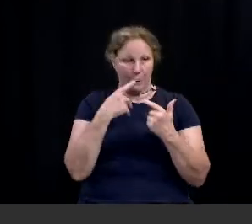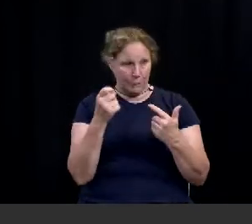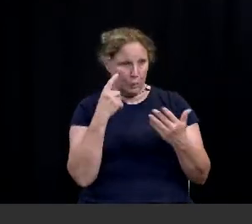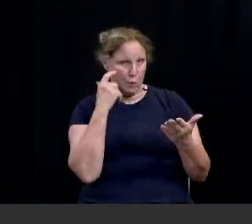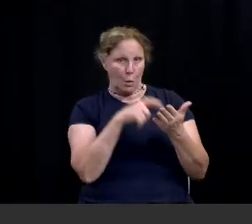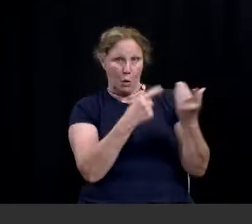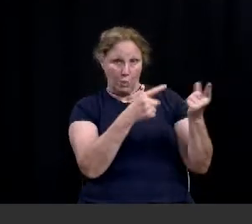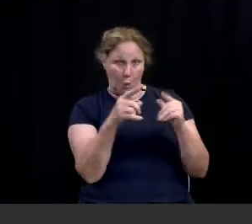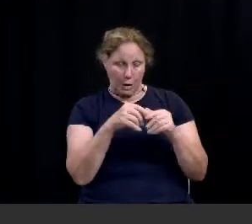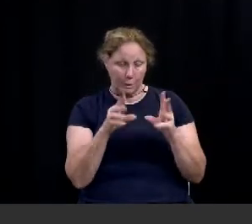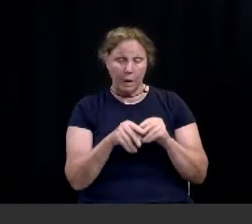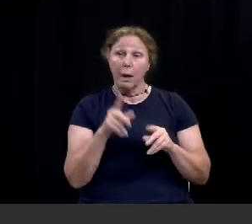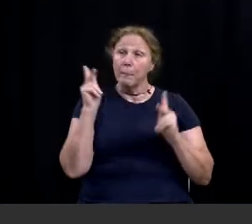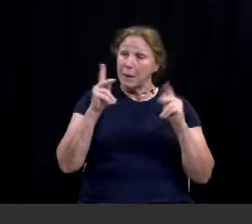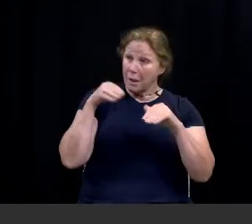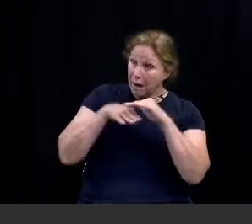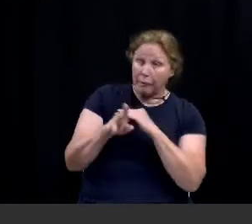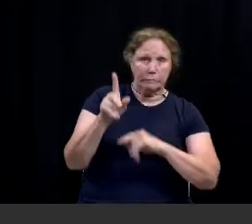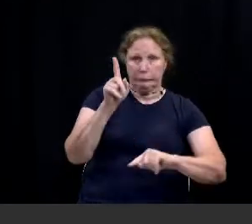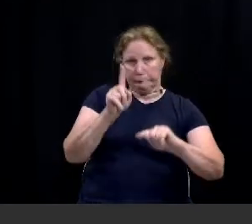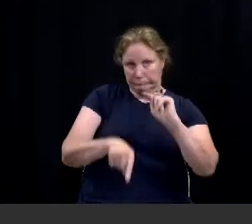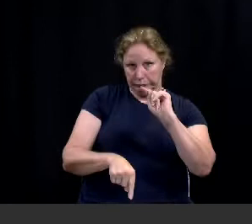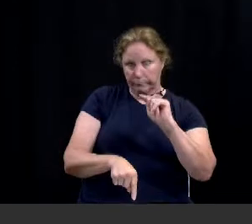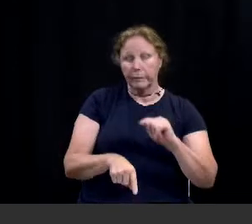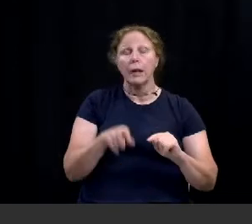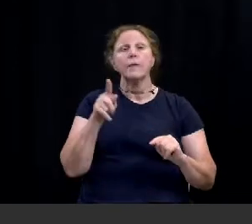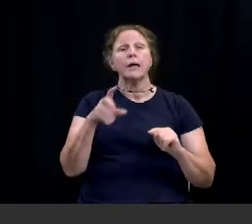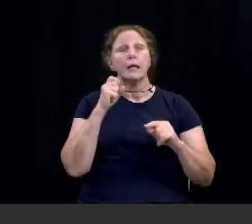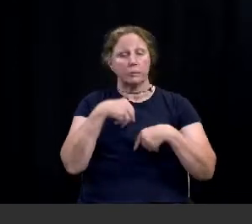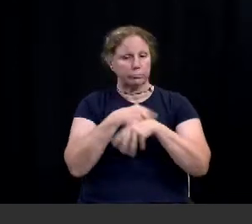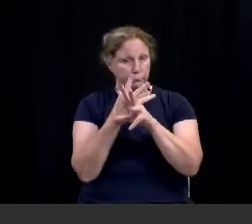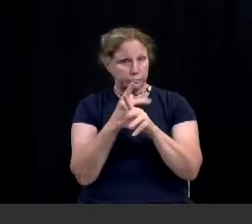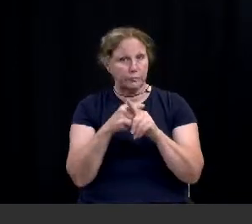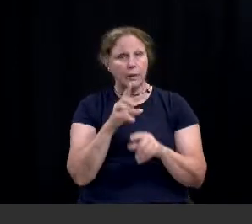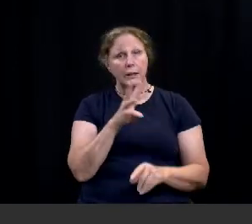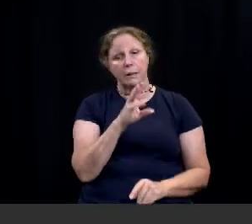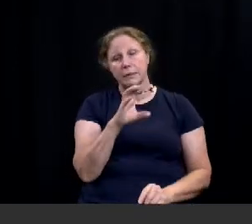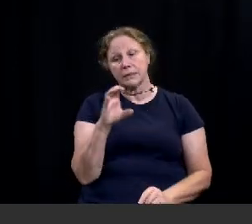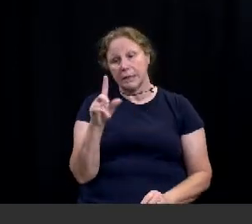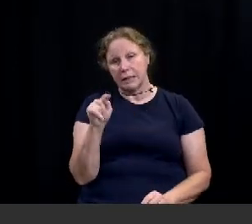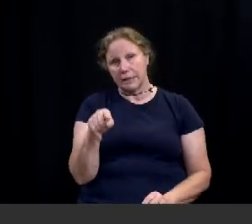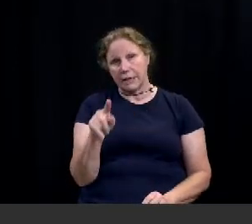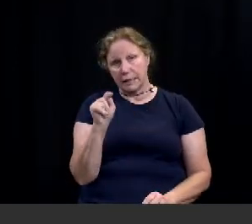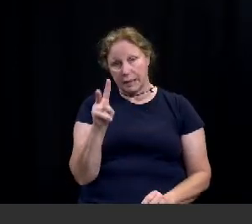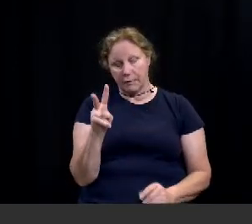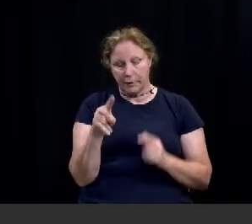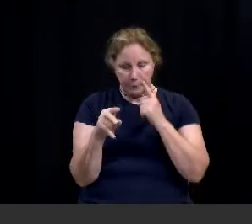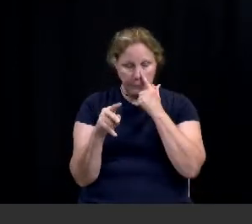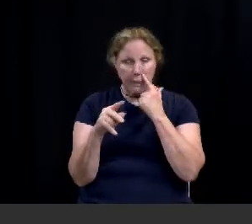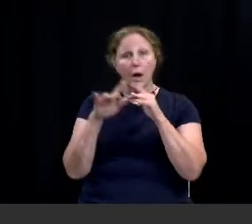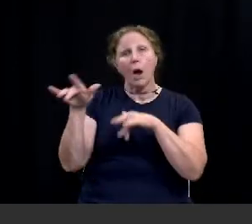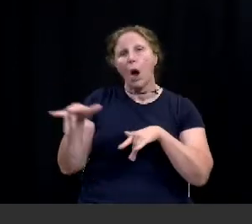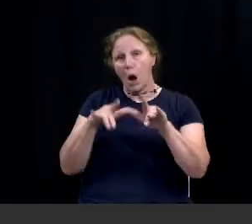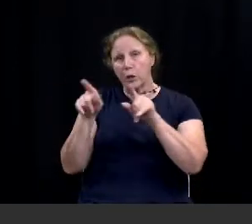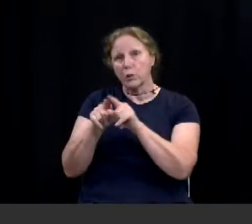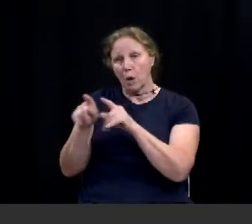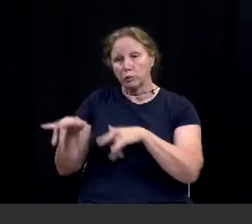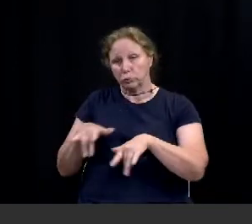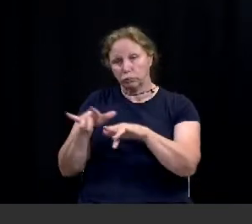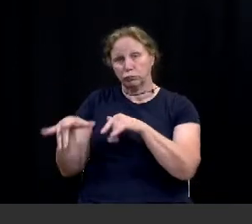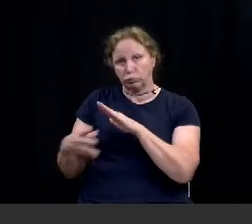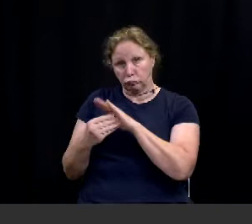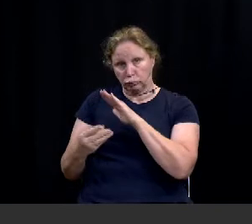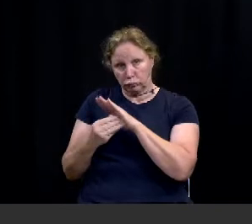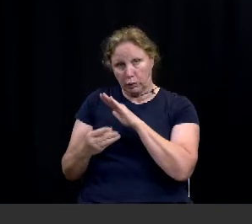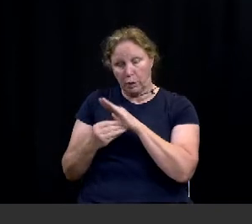this meeting will not be open to the public. This meeting is being broadcast live at WCCC.tv. The audio is also being recorded, and the